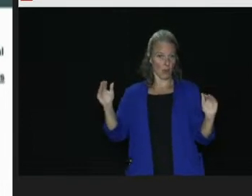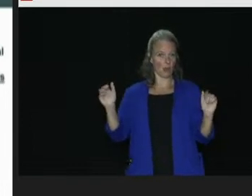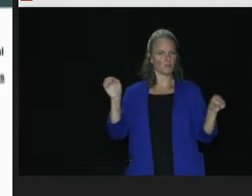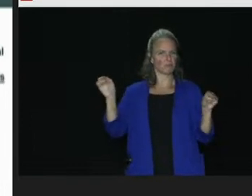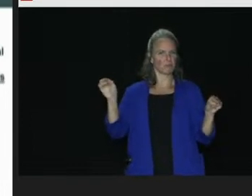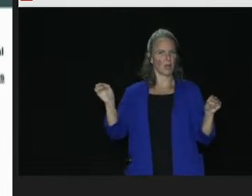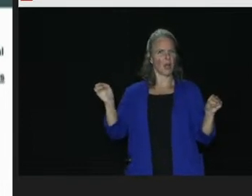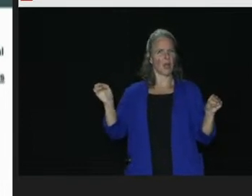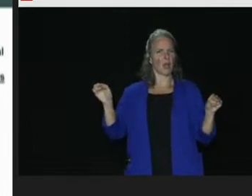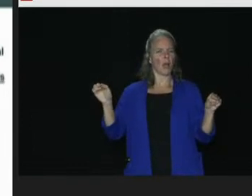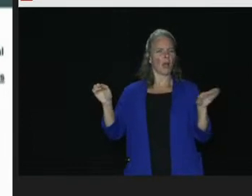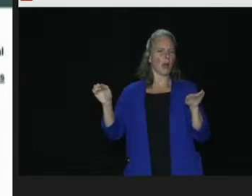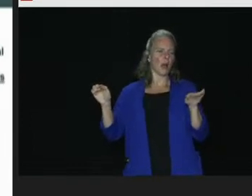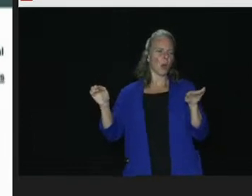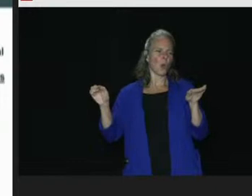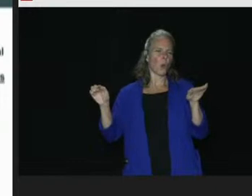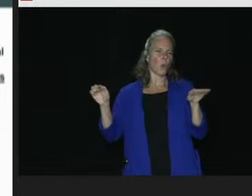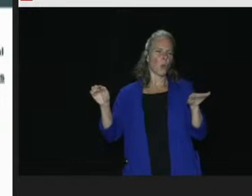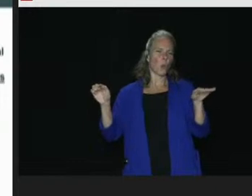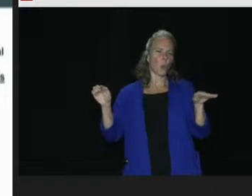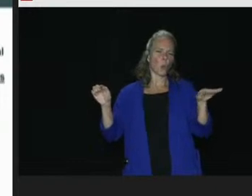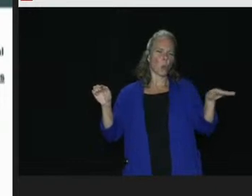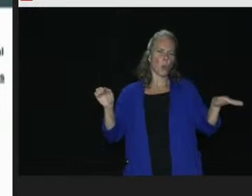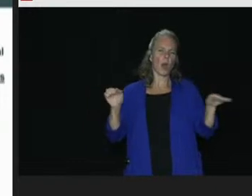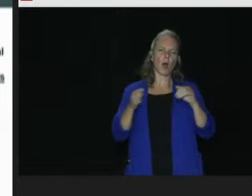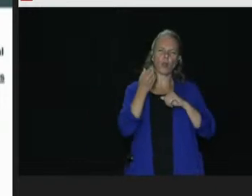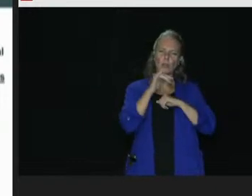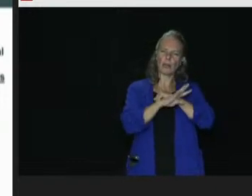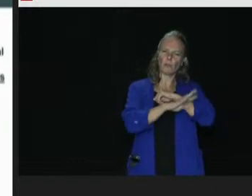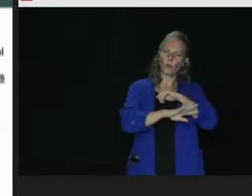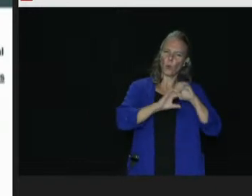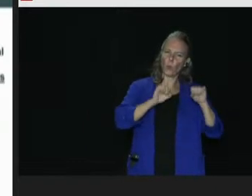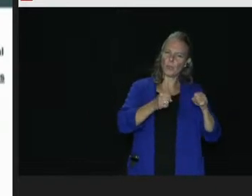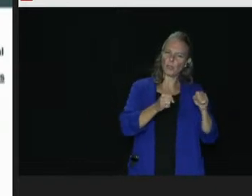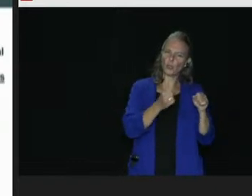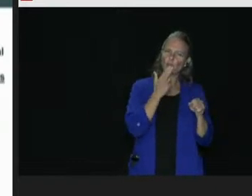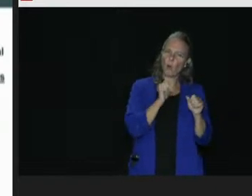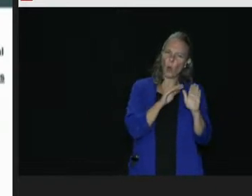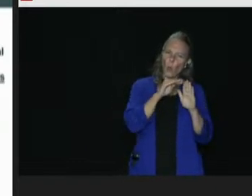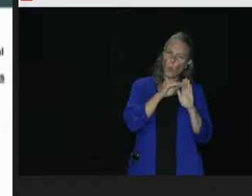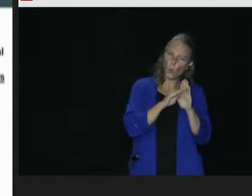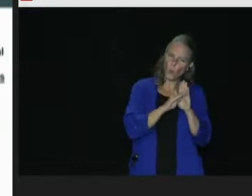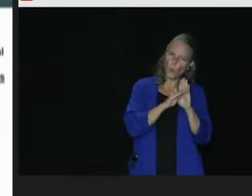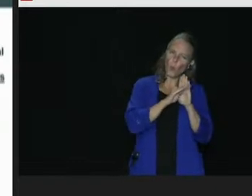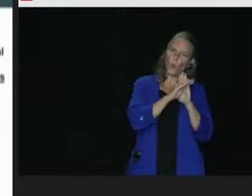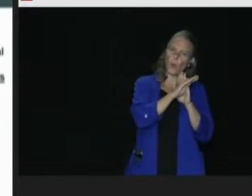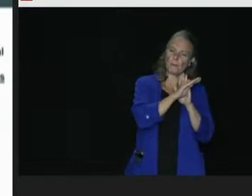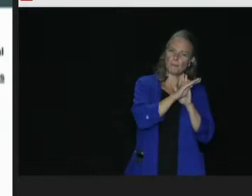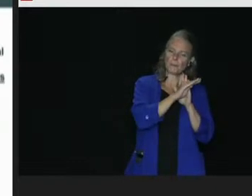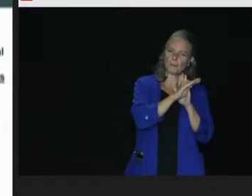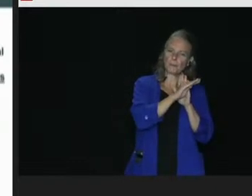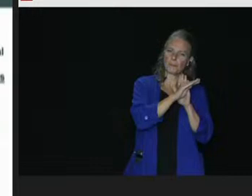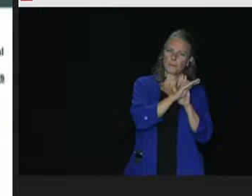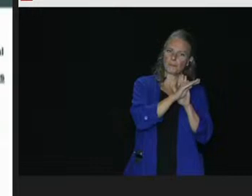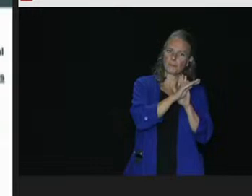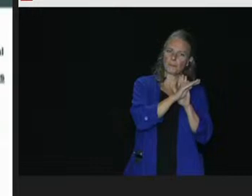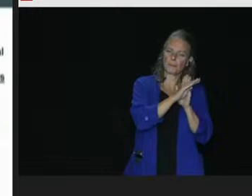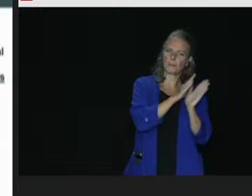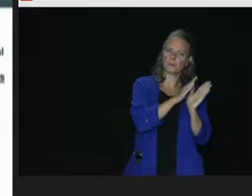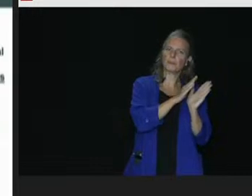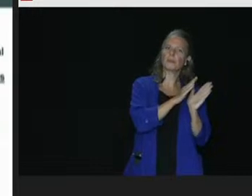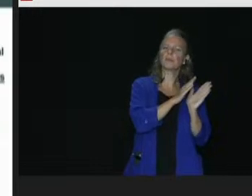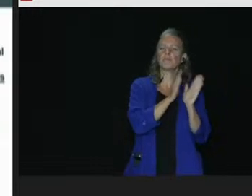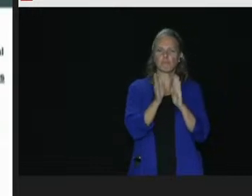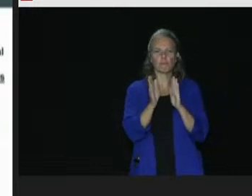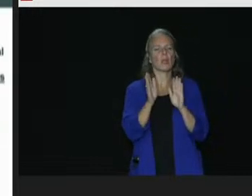smaller sort of fall and winter wave. And then you may